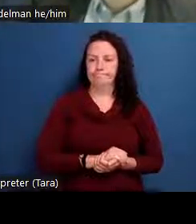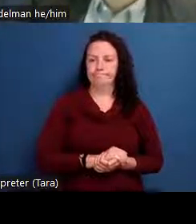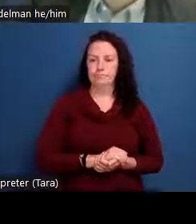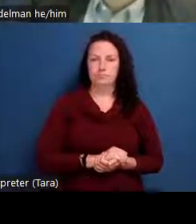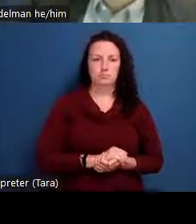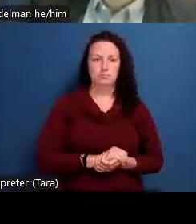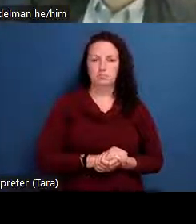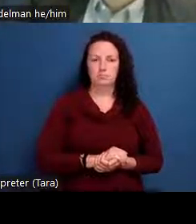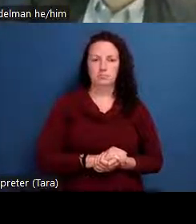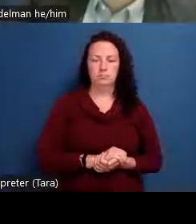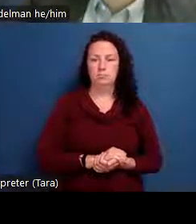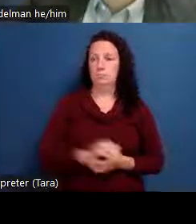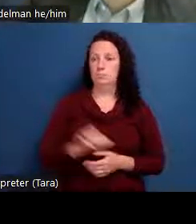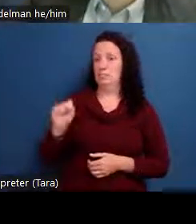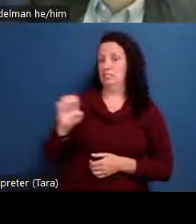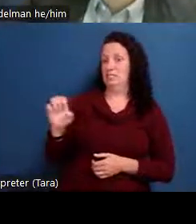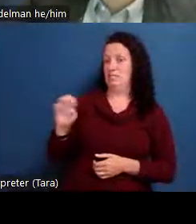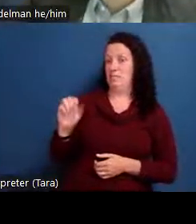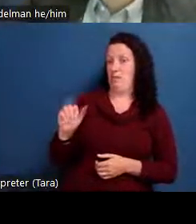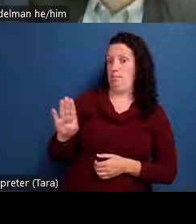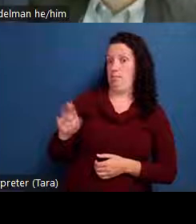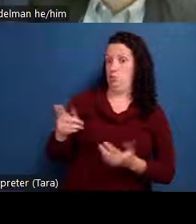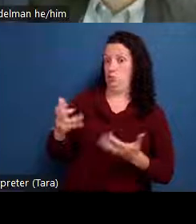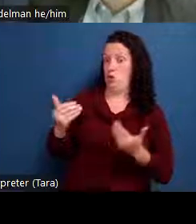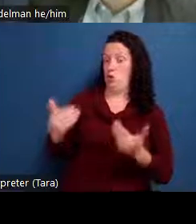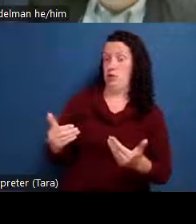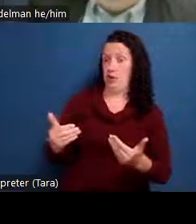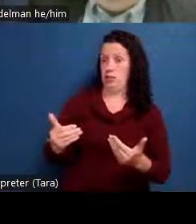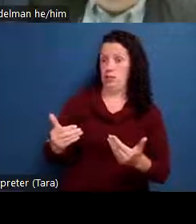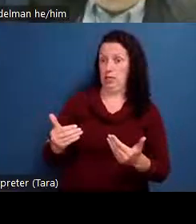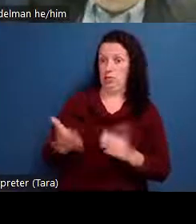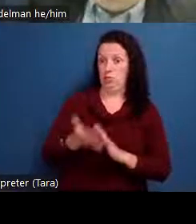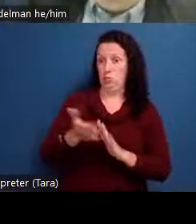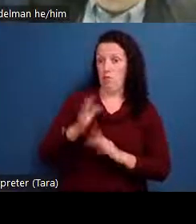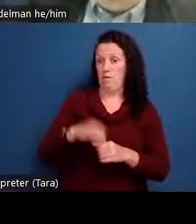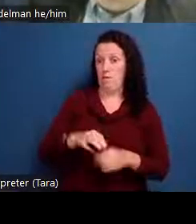Mr. CMOB, would you like to conduct the vote, please? Yes.